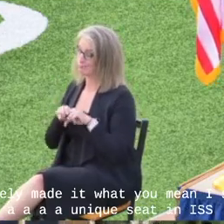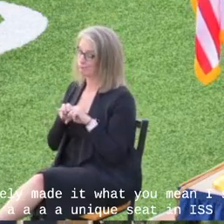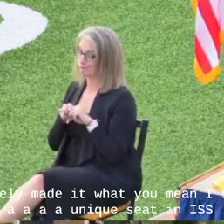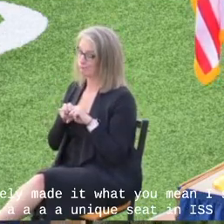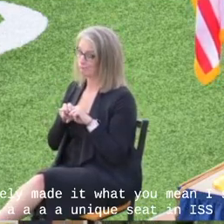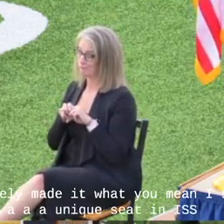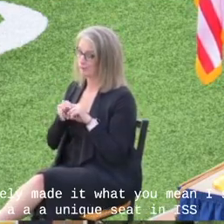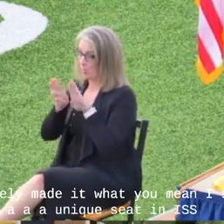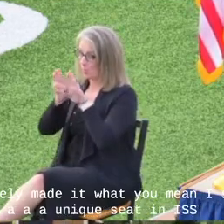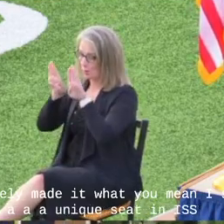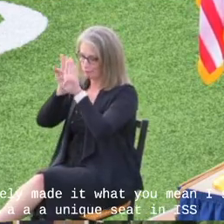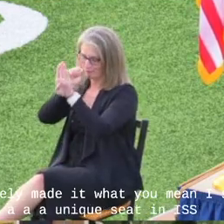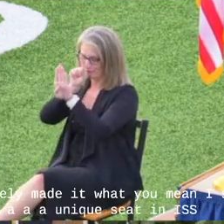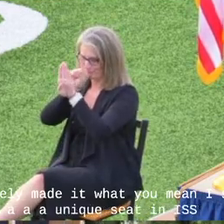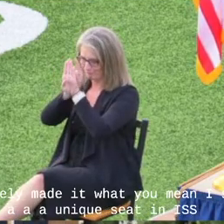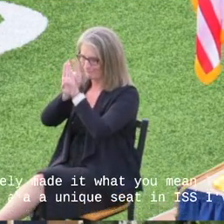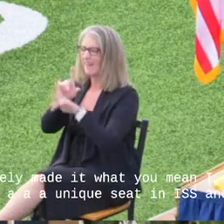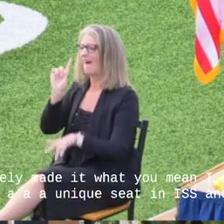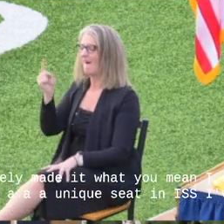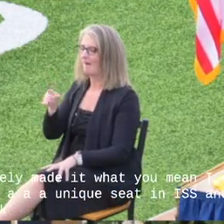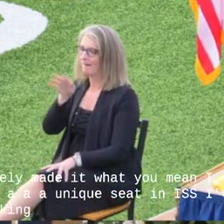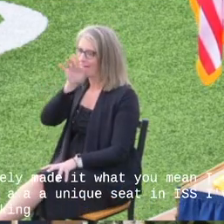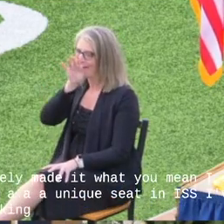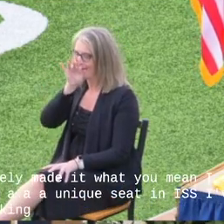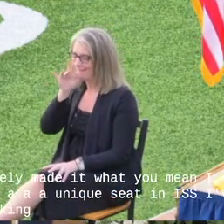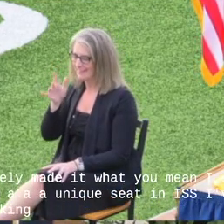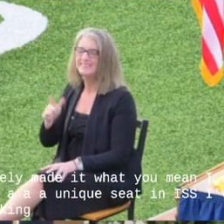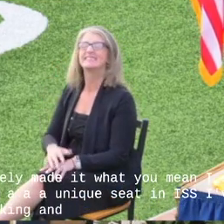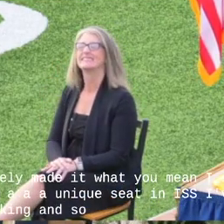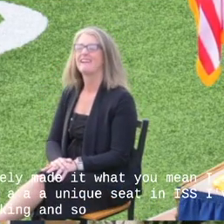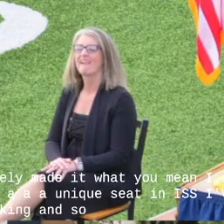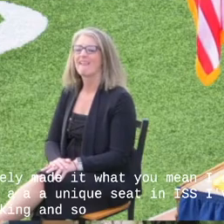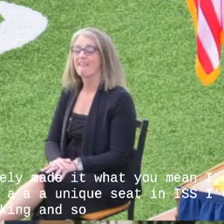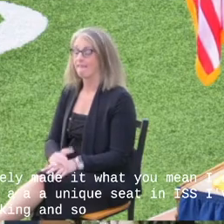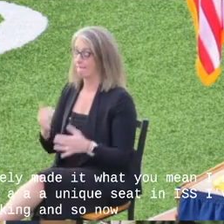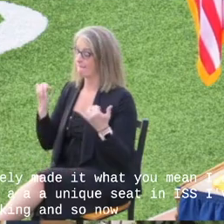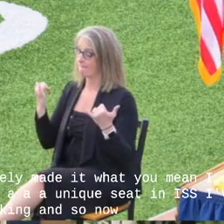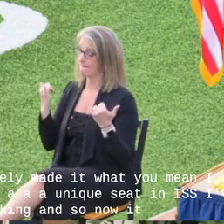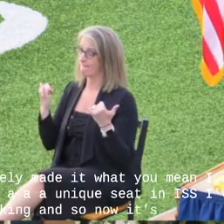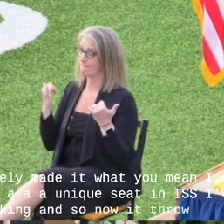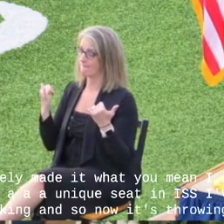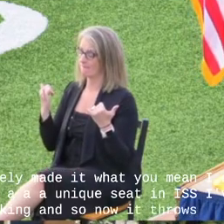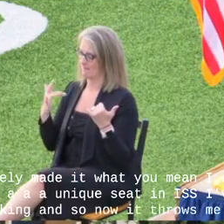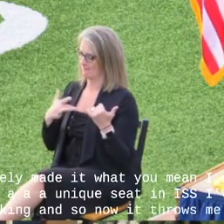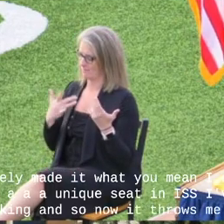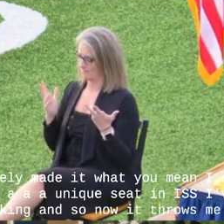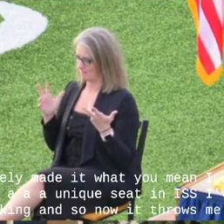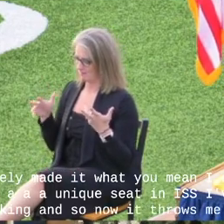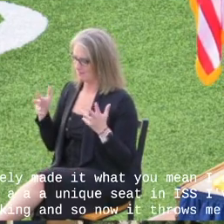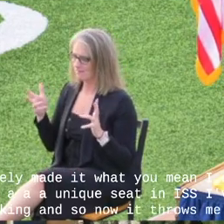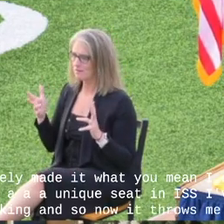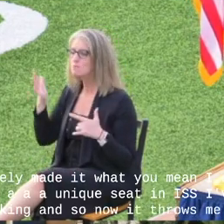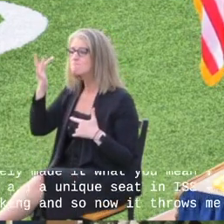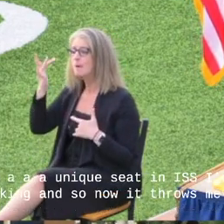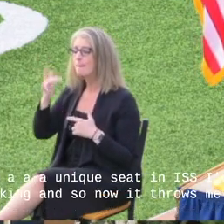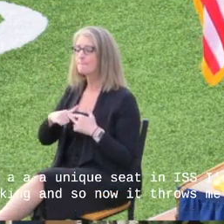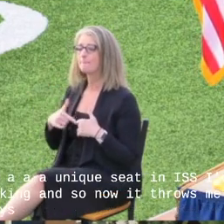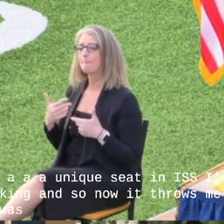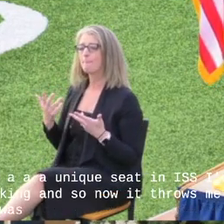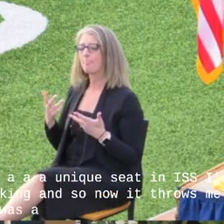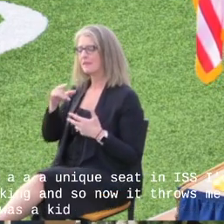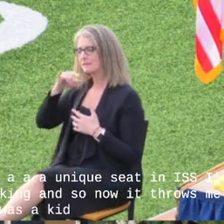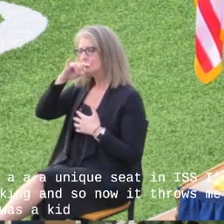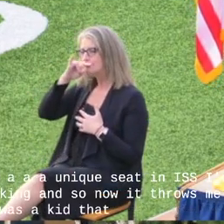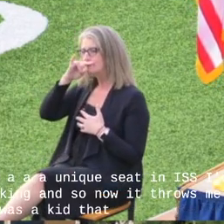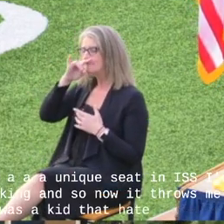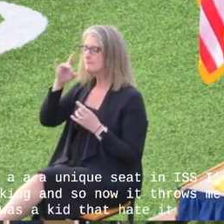was to the wall. Because I always was talking. And so now it throws me off. Because here I was, a